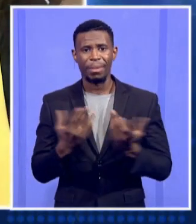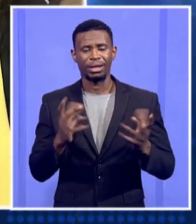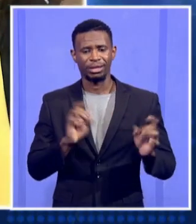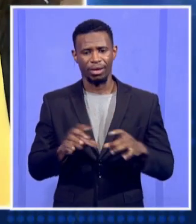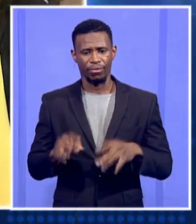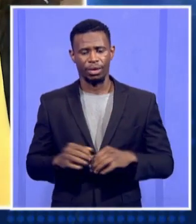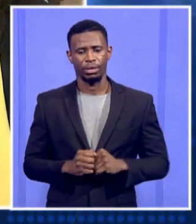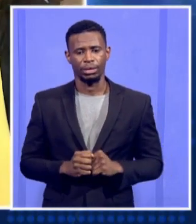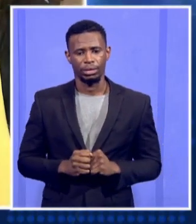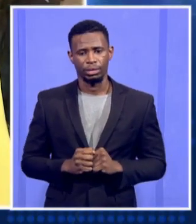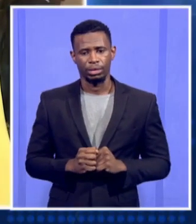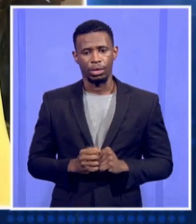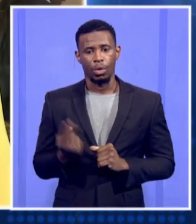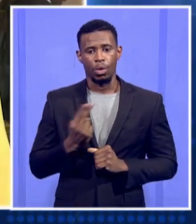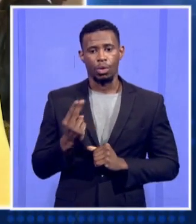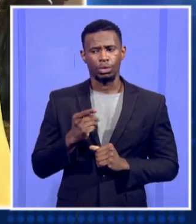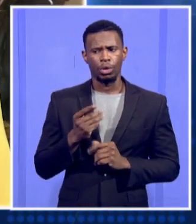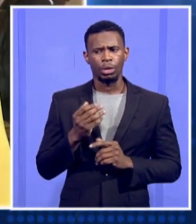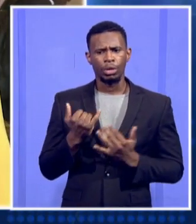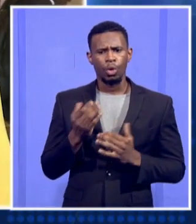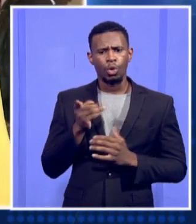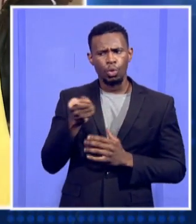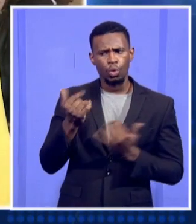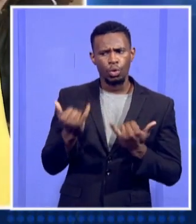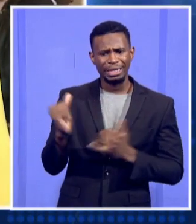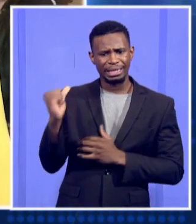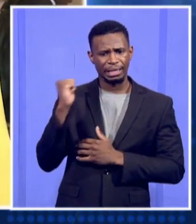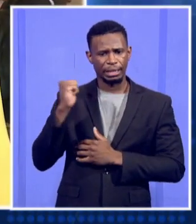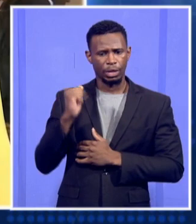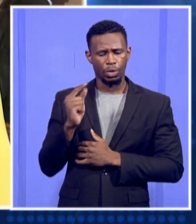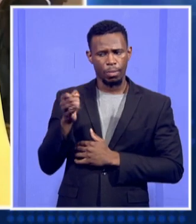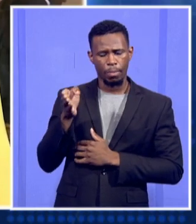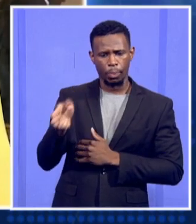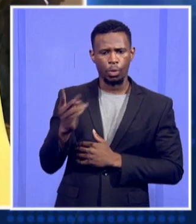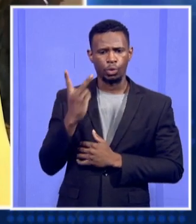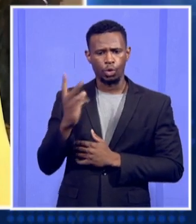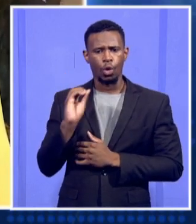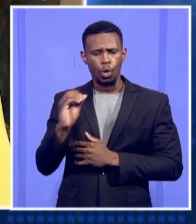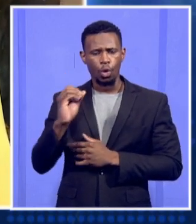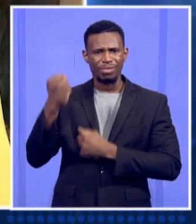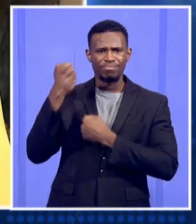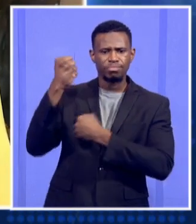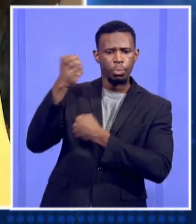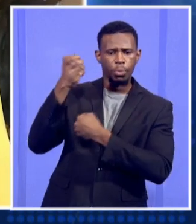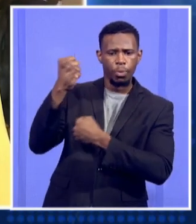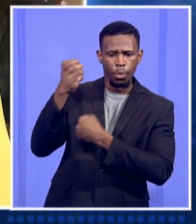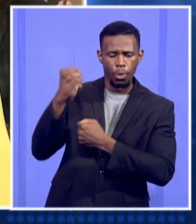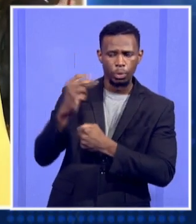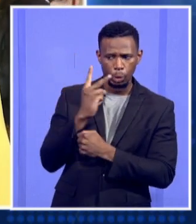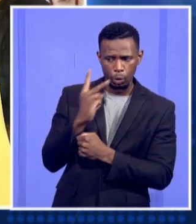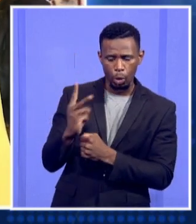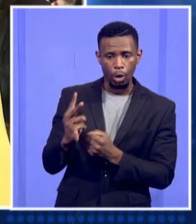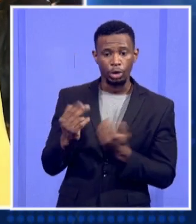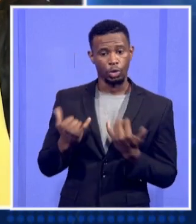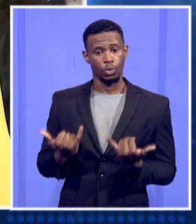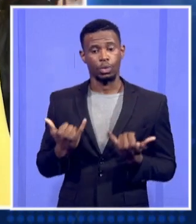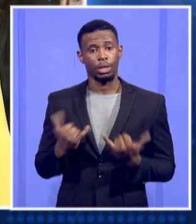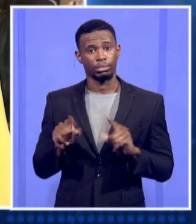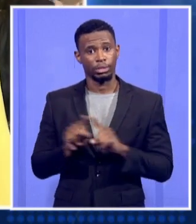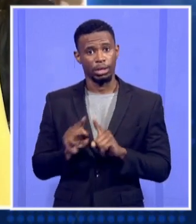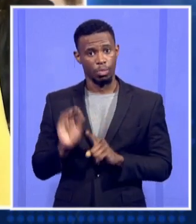we saw, including where you were stationed yesterday. Are there any other protests today where you